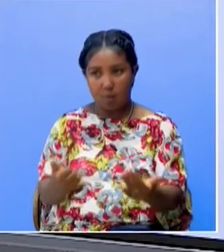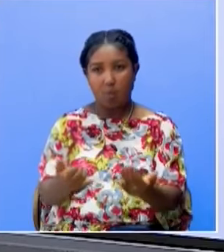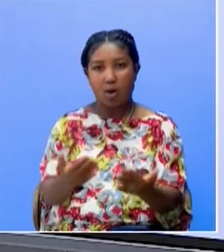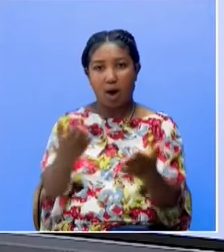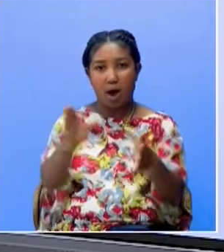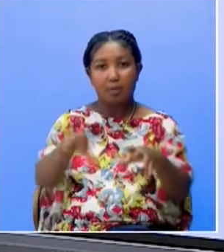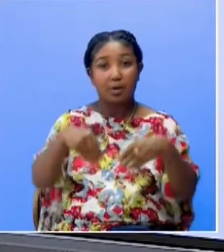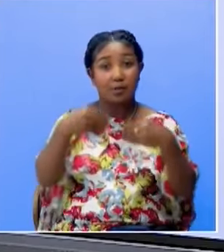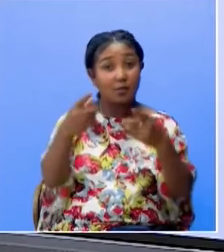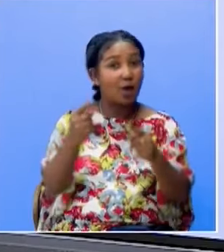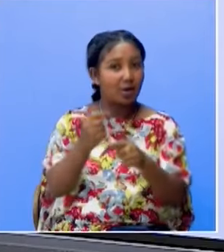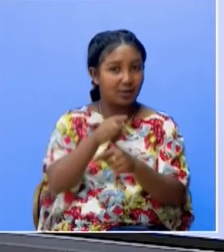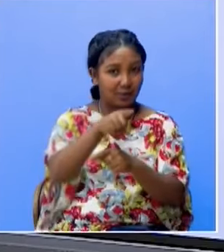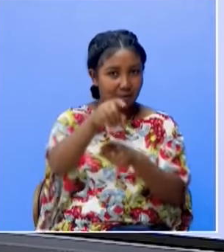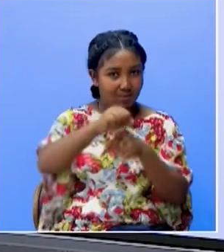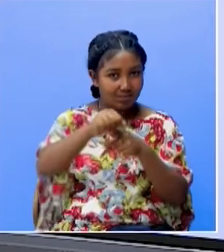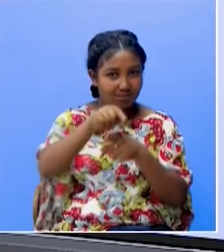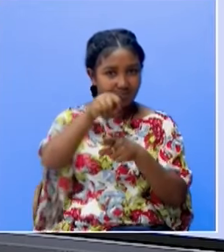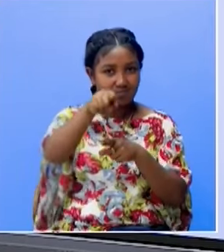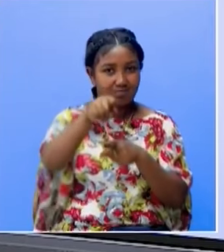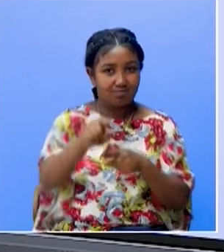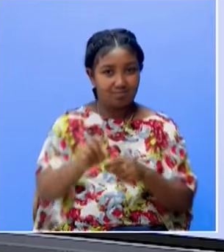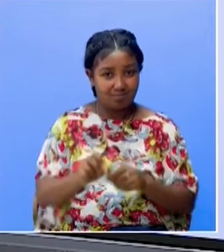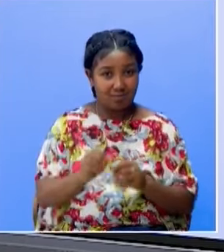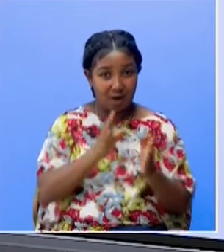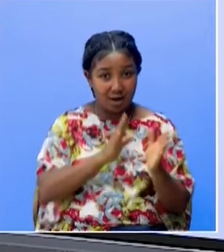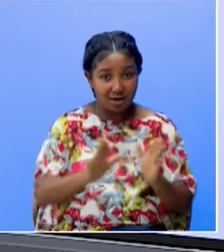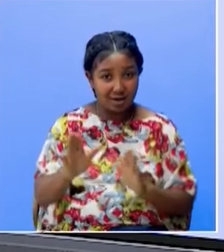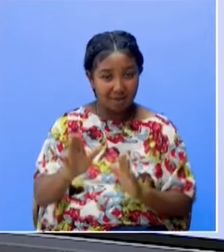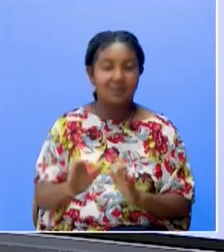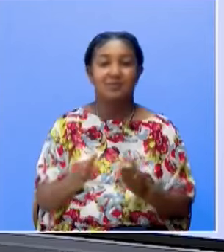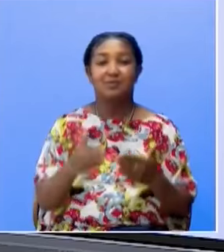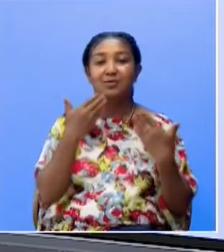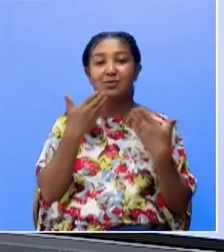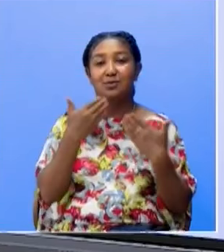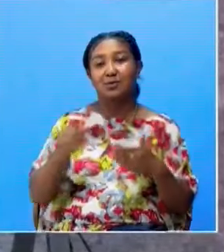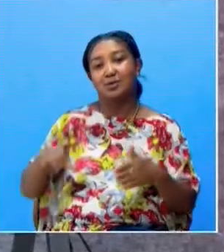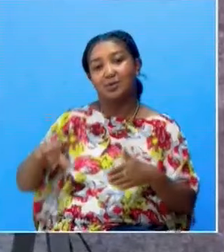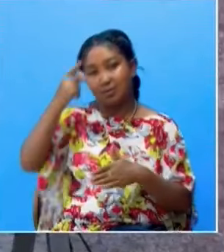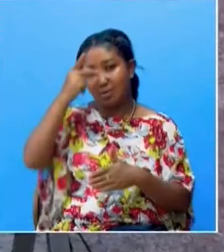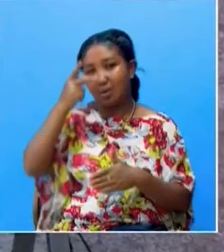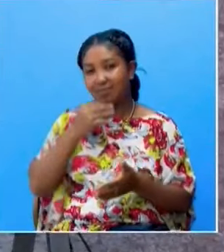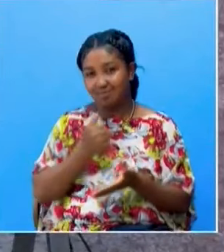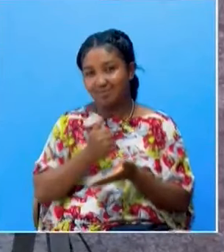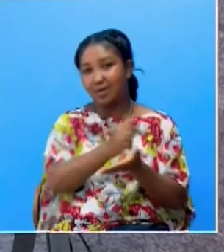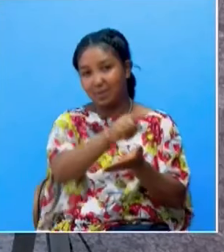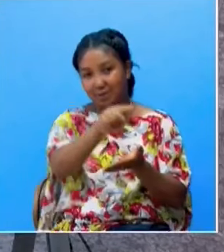to give you an activity. Ready? Good. The students' parents, please help them.